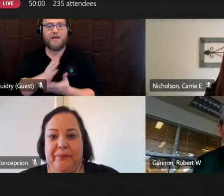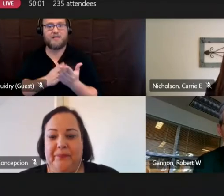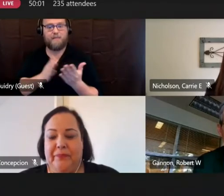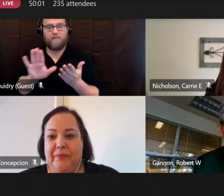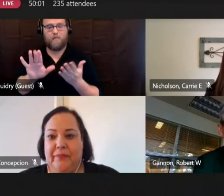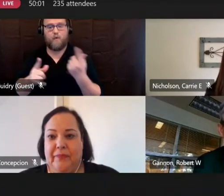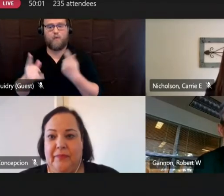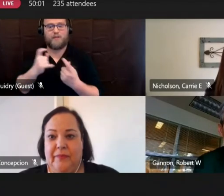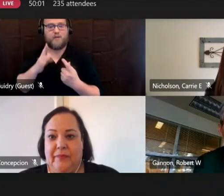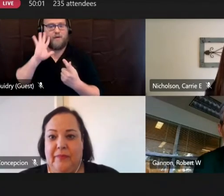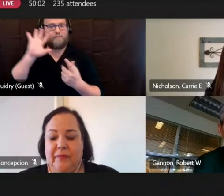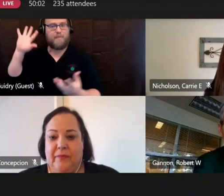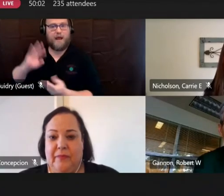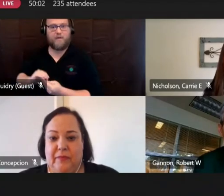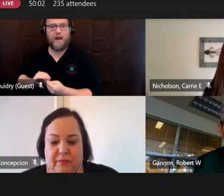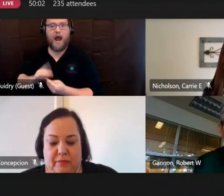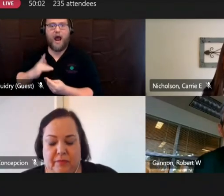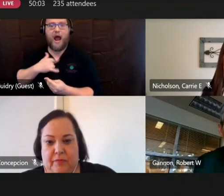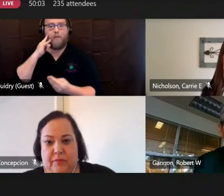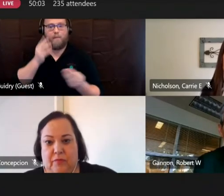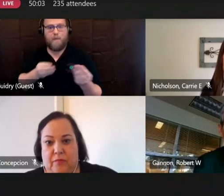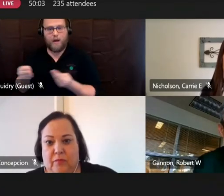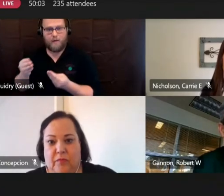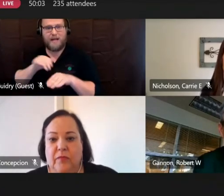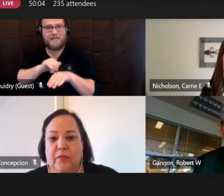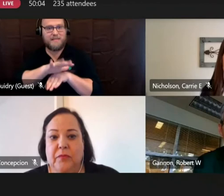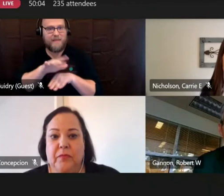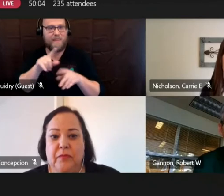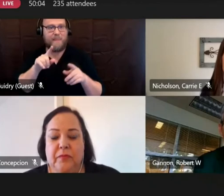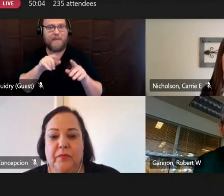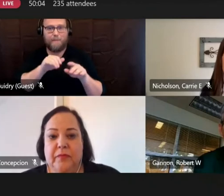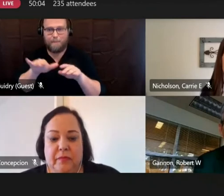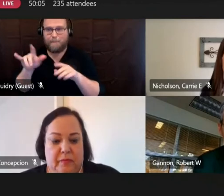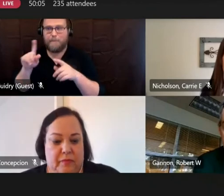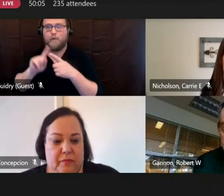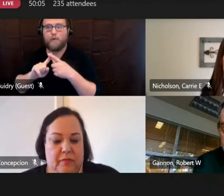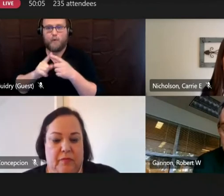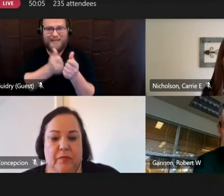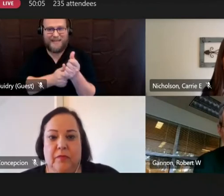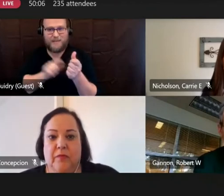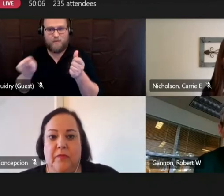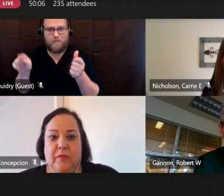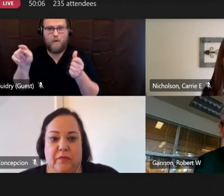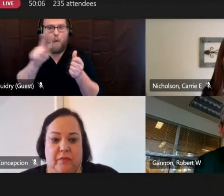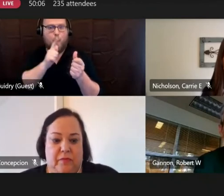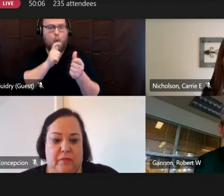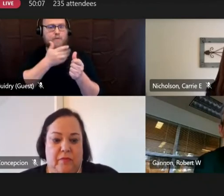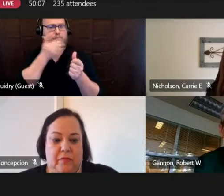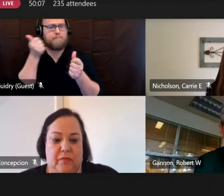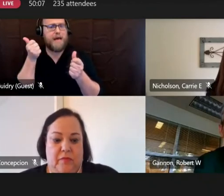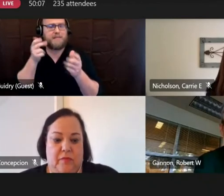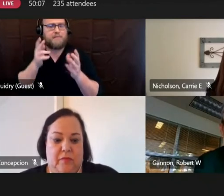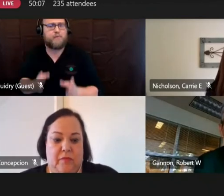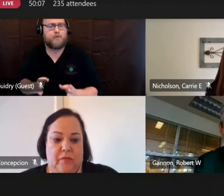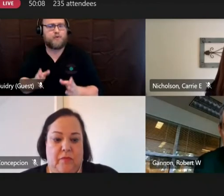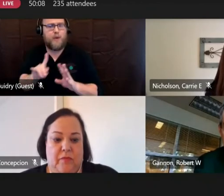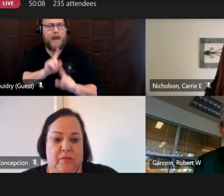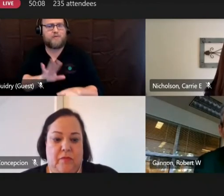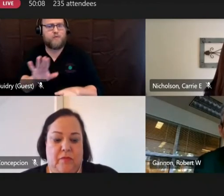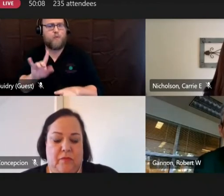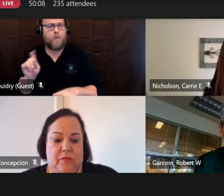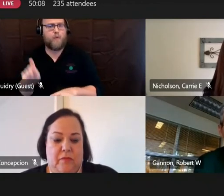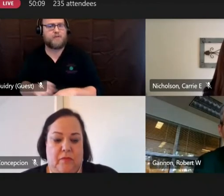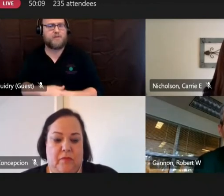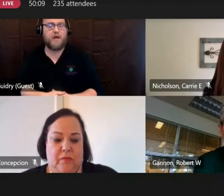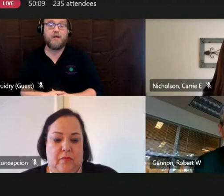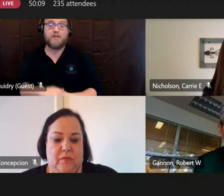moderate and send them along to each of them who are best situated to answer them. So Dr. Scarlett,